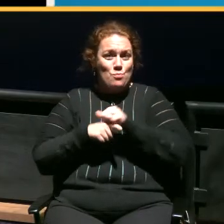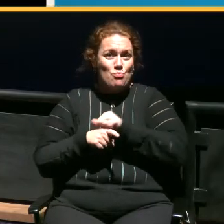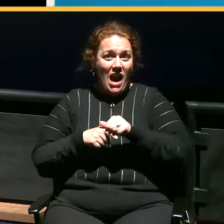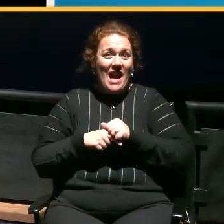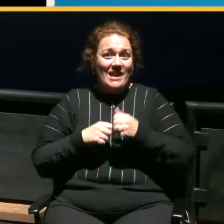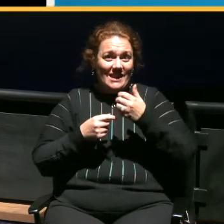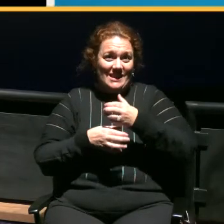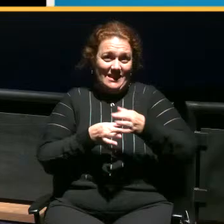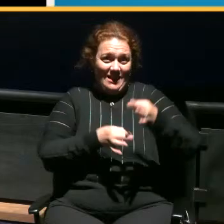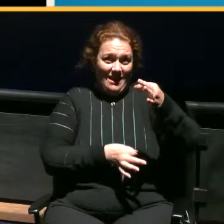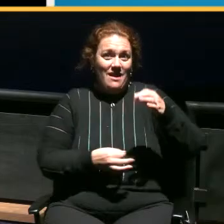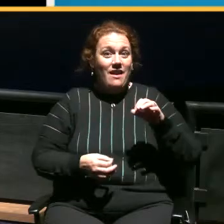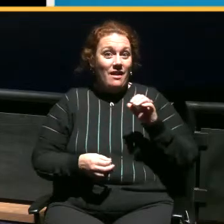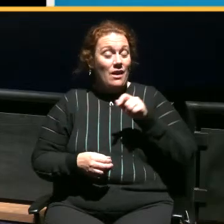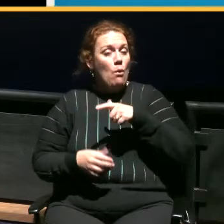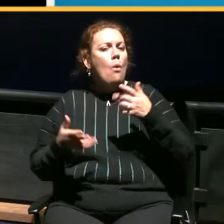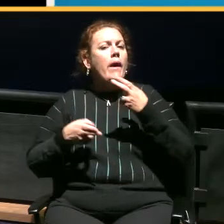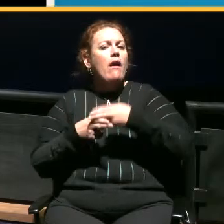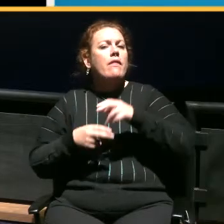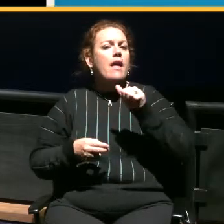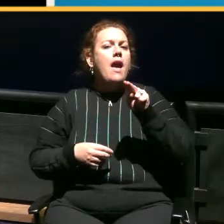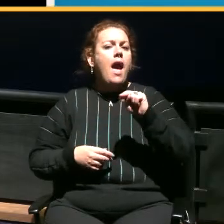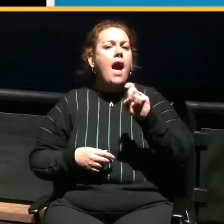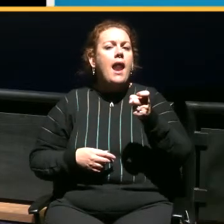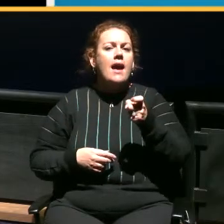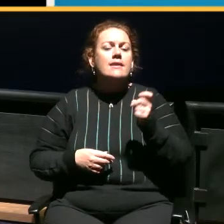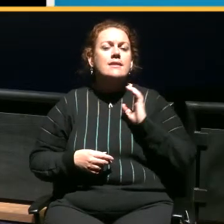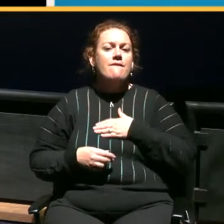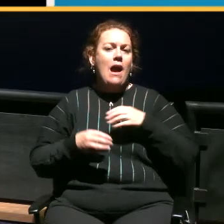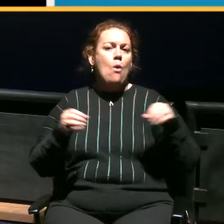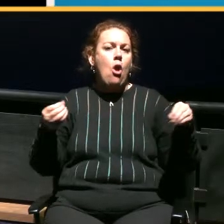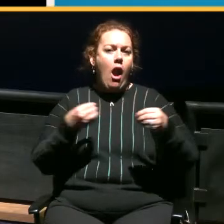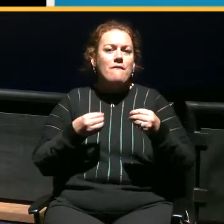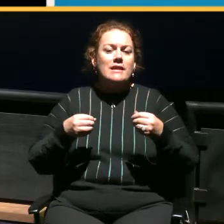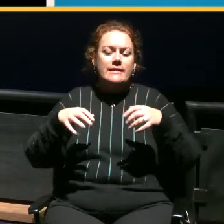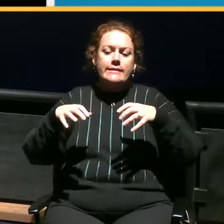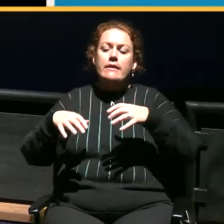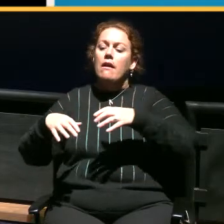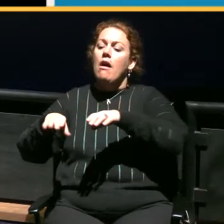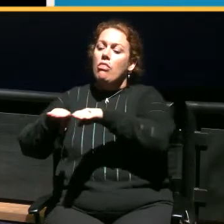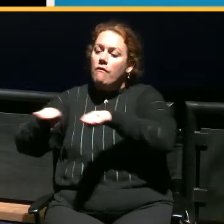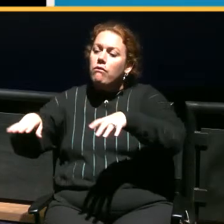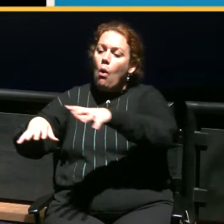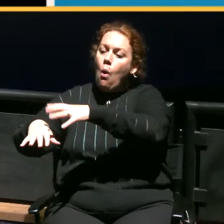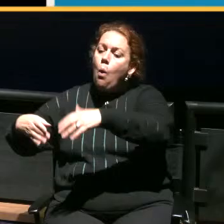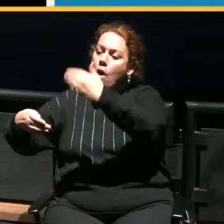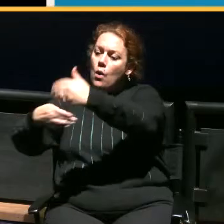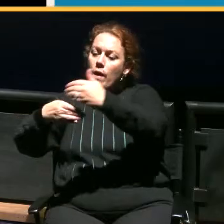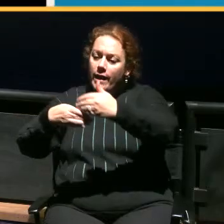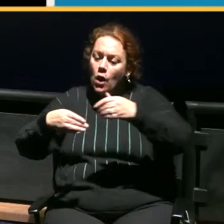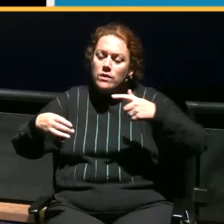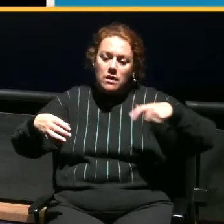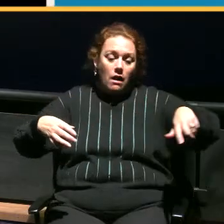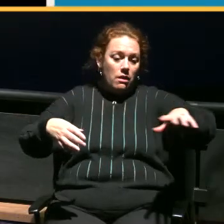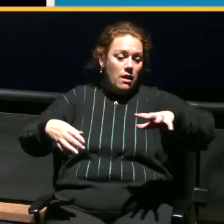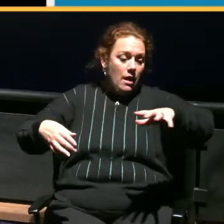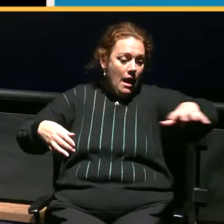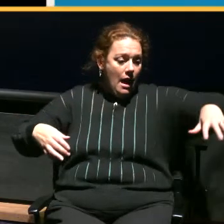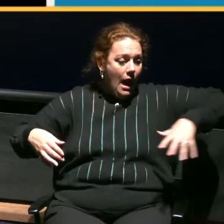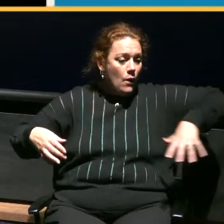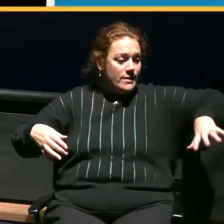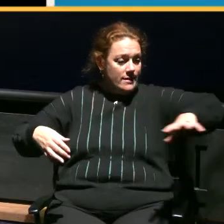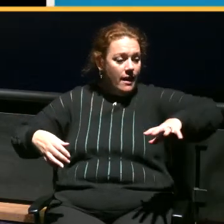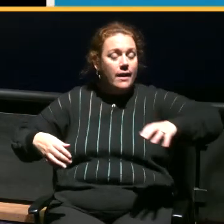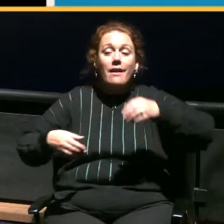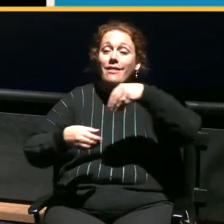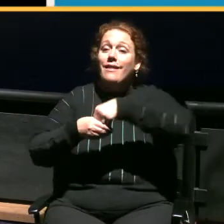in what we called the annex to our office. Our office was kind of on the outside of the floor there, with windows and stuff. And on the inner part of